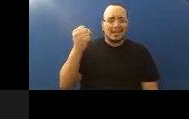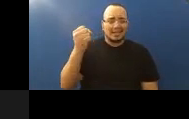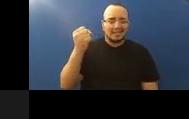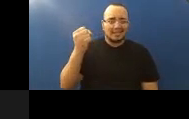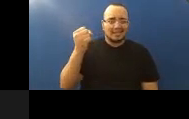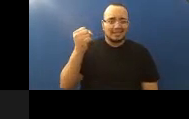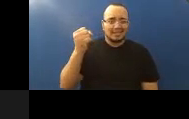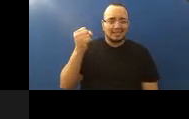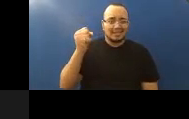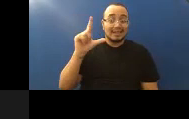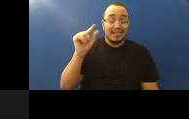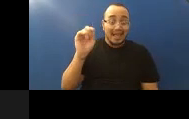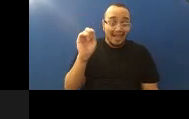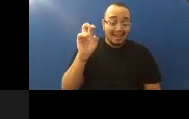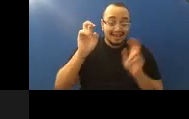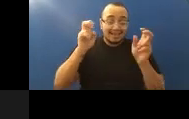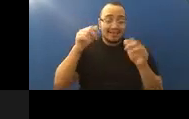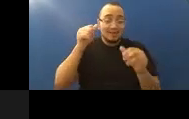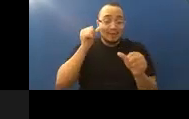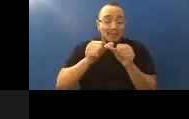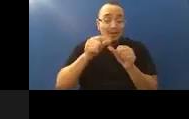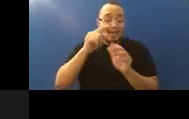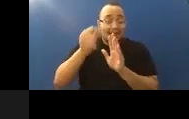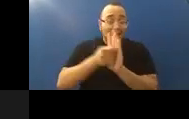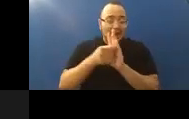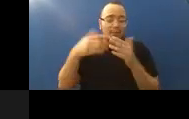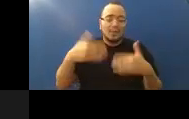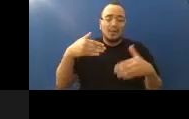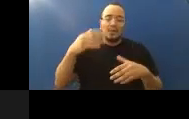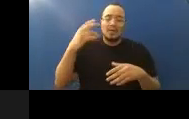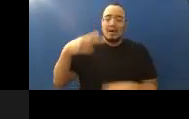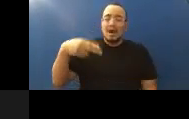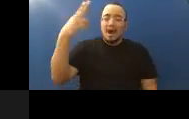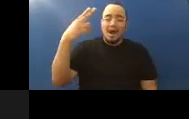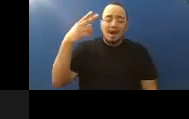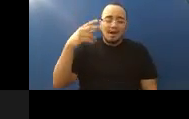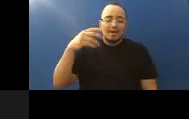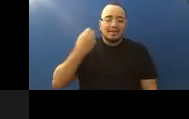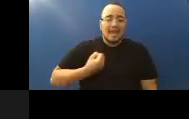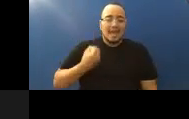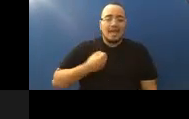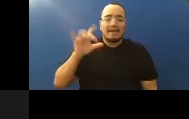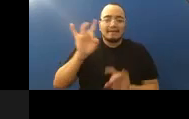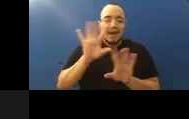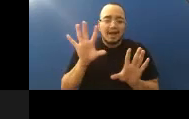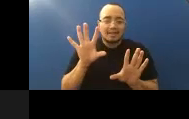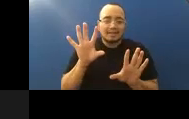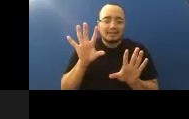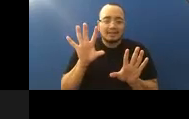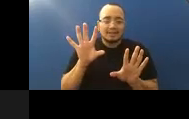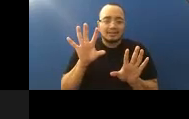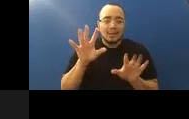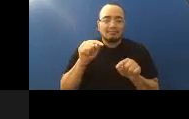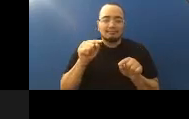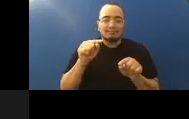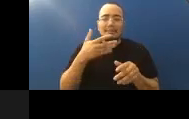that place in that time period, there was a lot of gang violence. This is also the time that, actually, let me take a couple steps